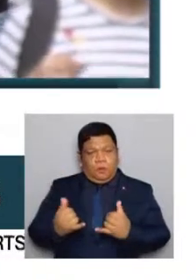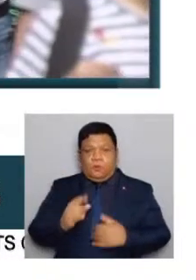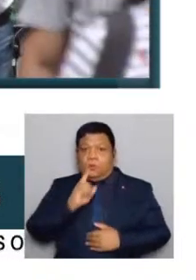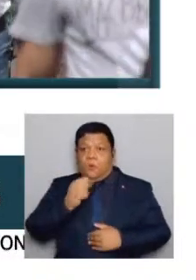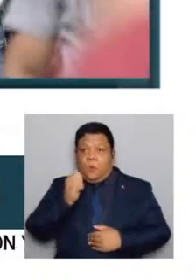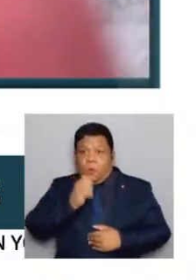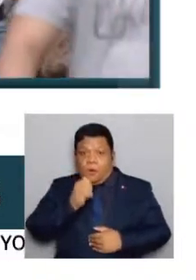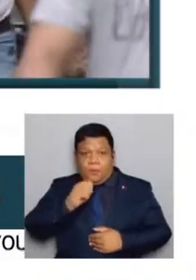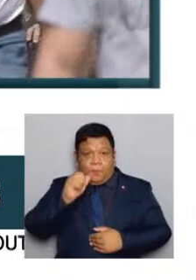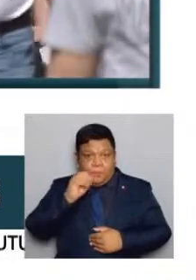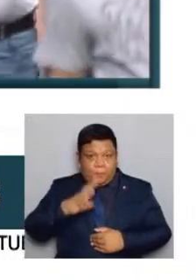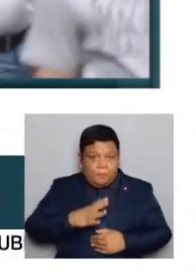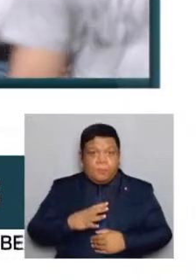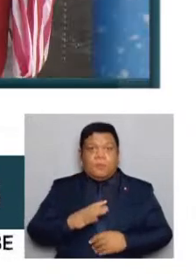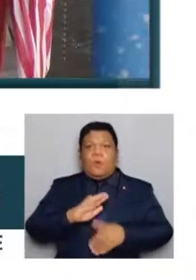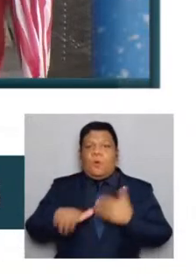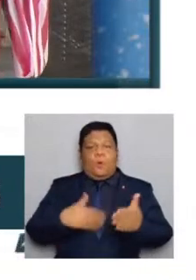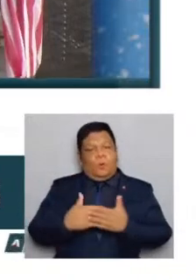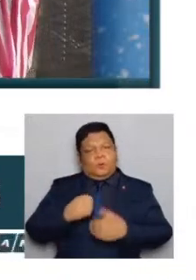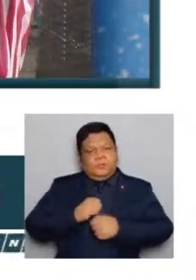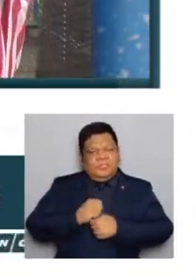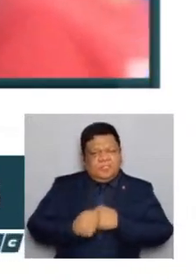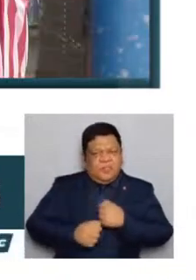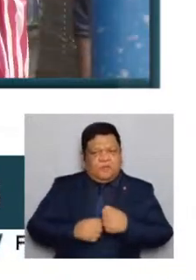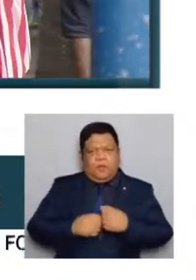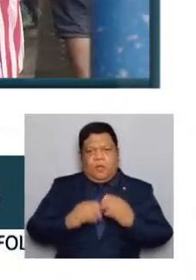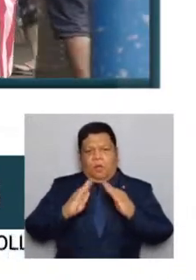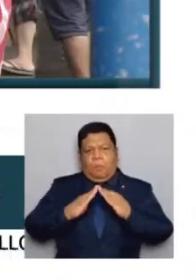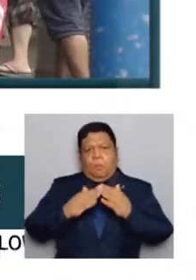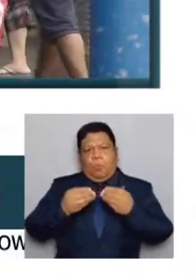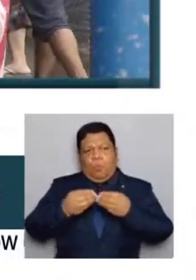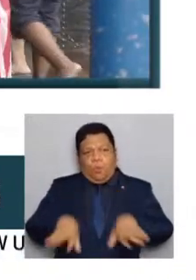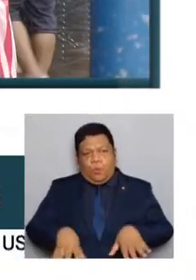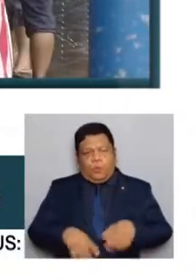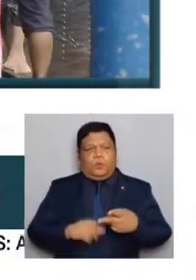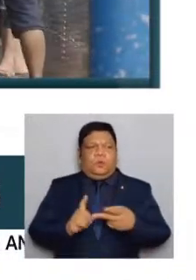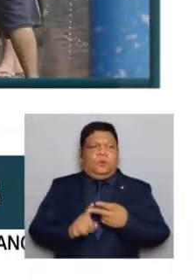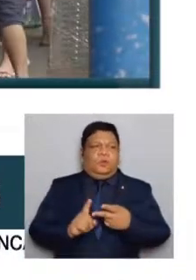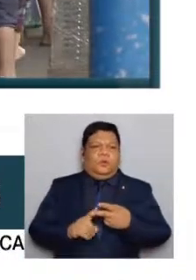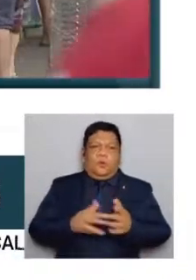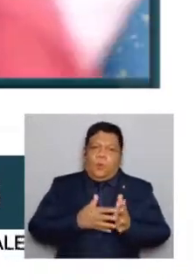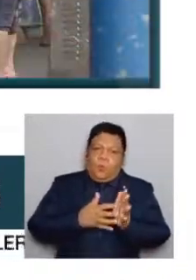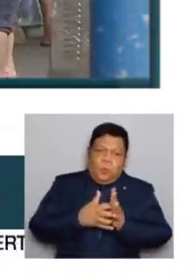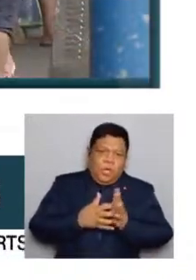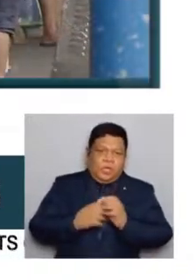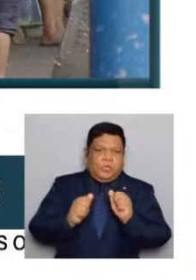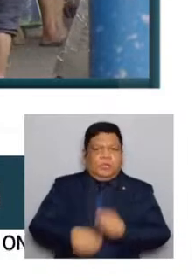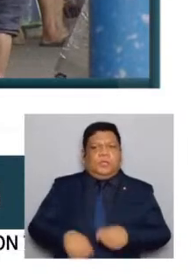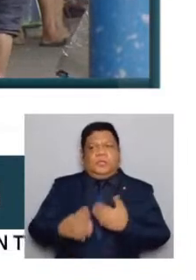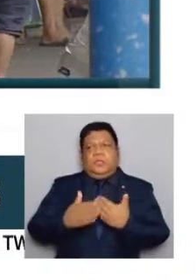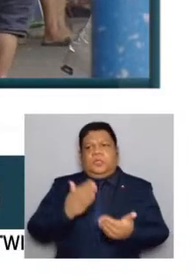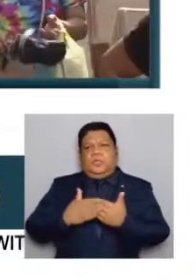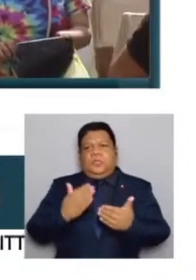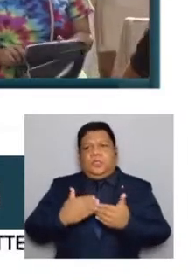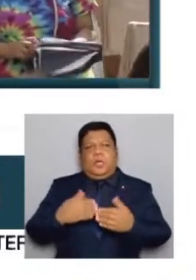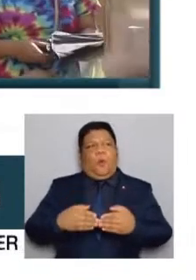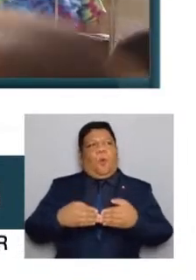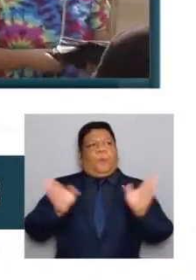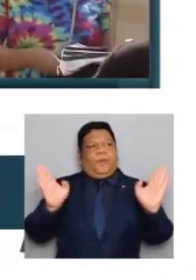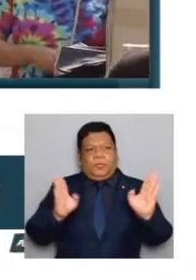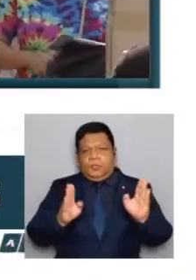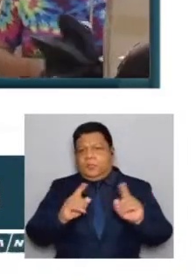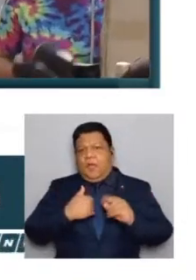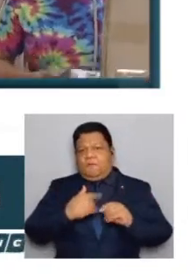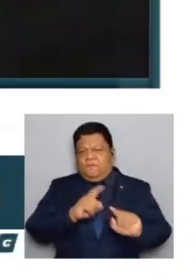really suffer from loss of homes, vulnerability to being out in the open with